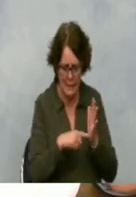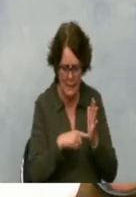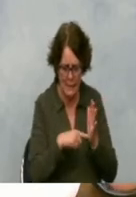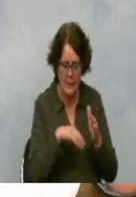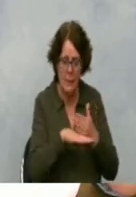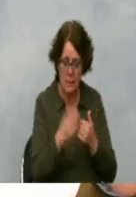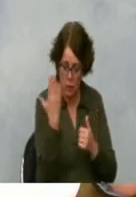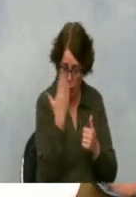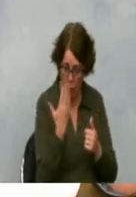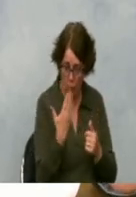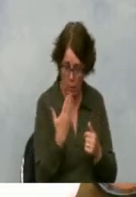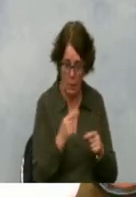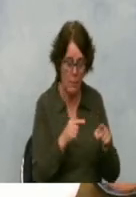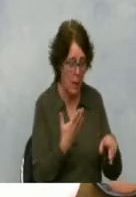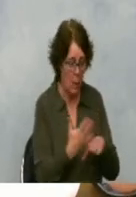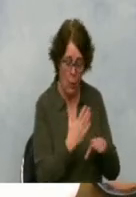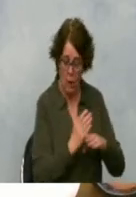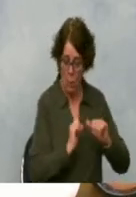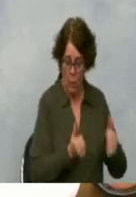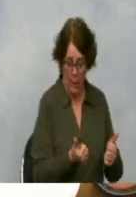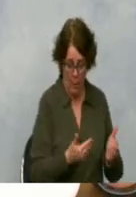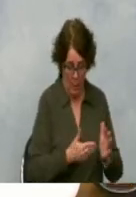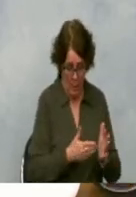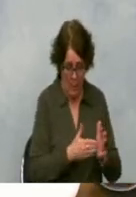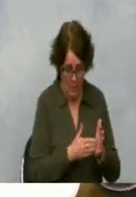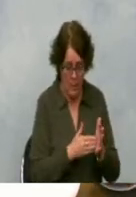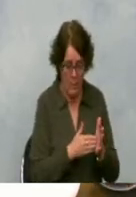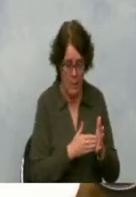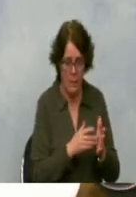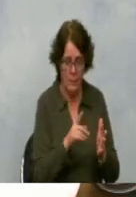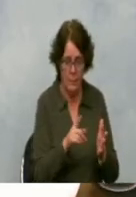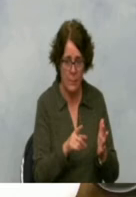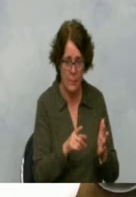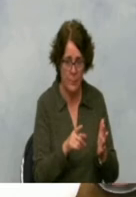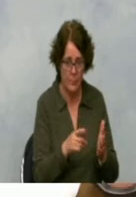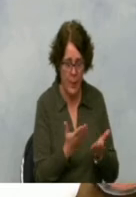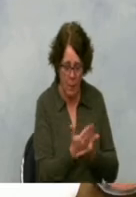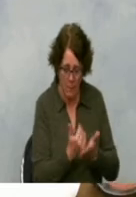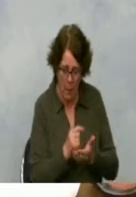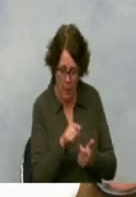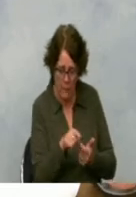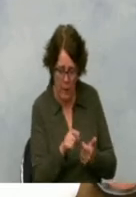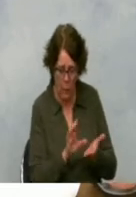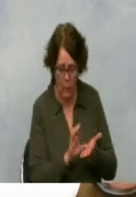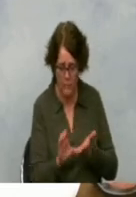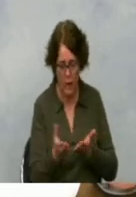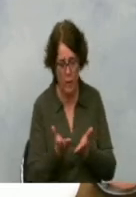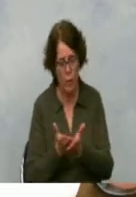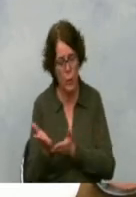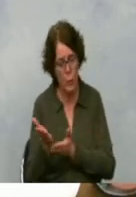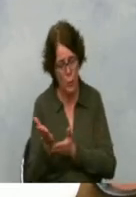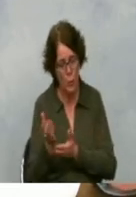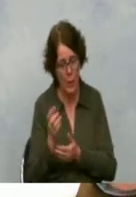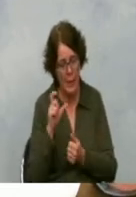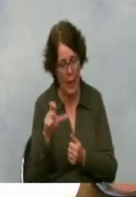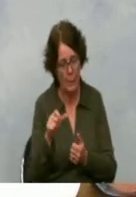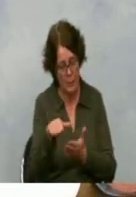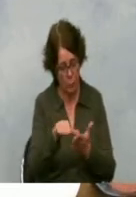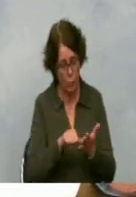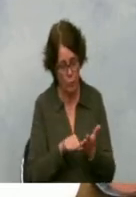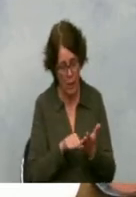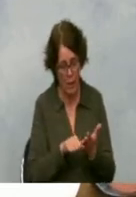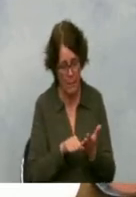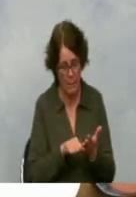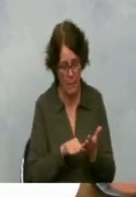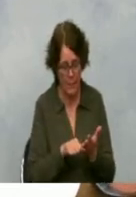works really well at the moment. And we, part of that we fund through our capital programme. We fund